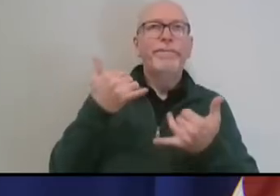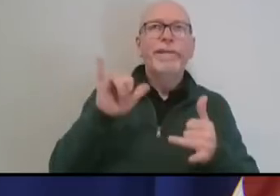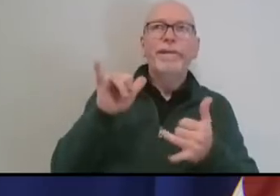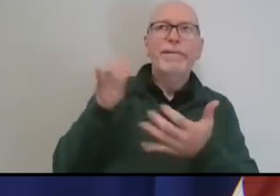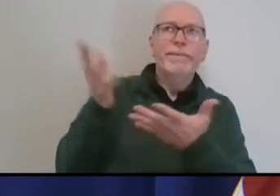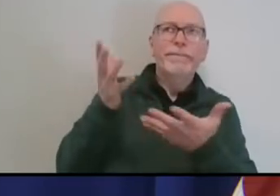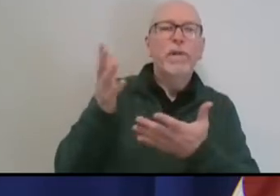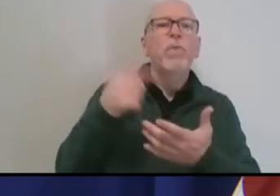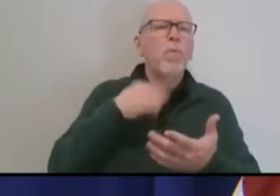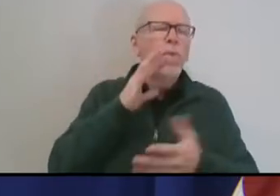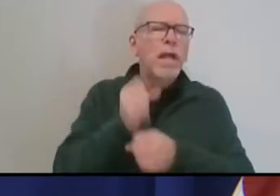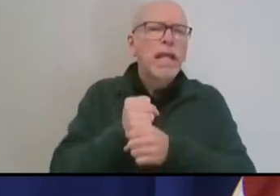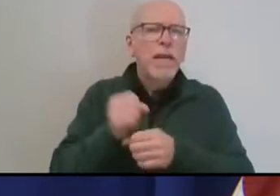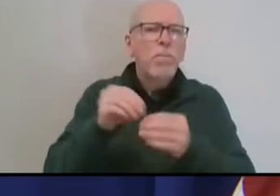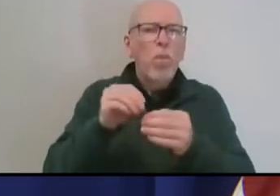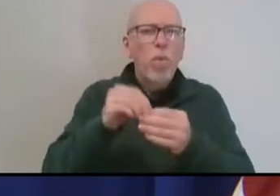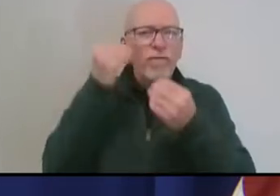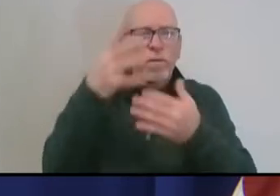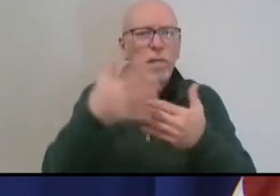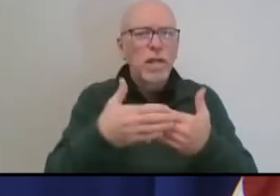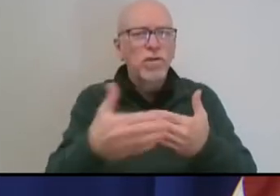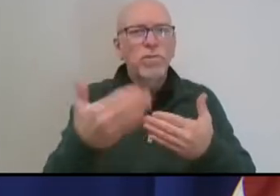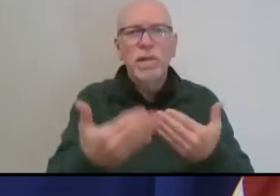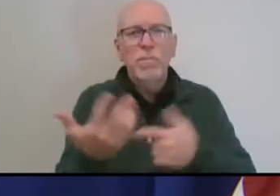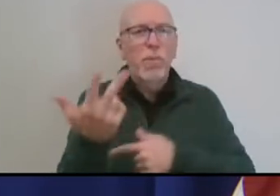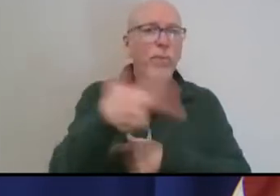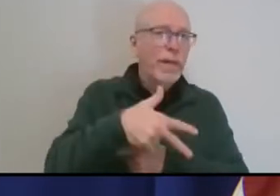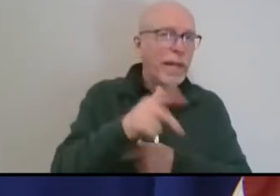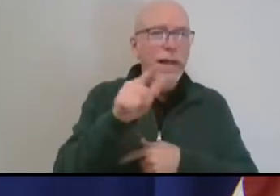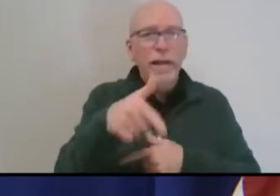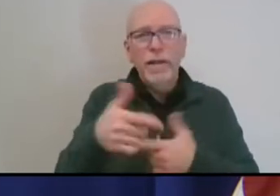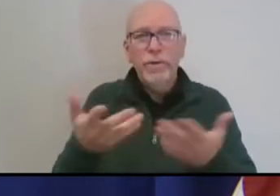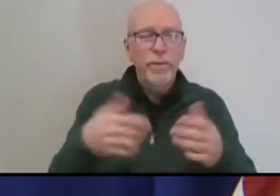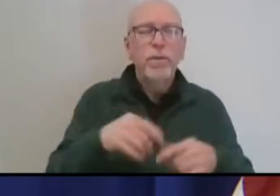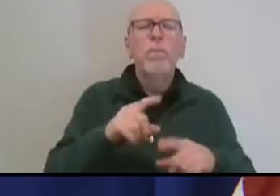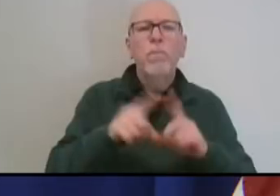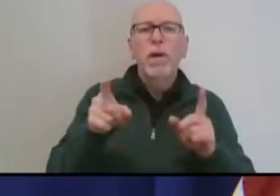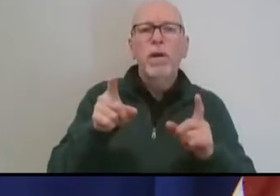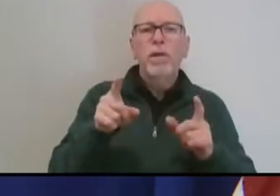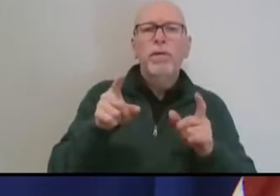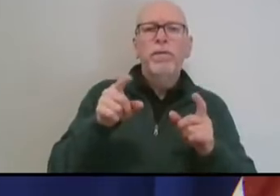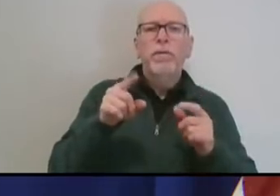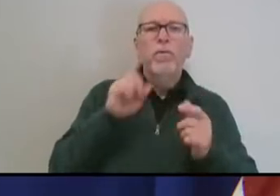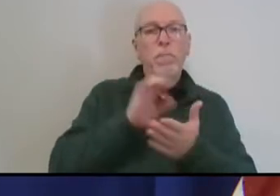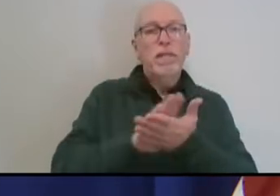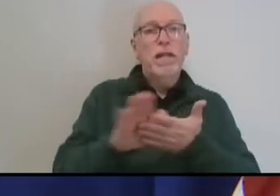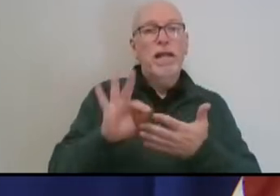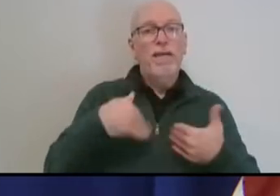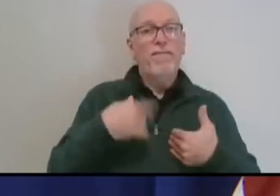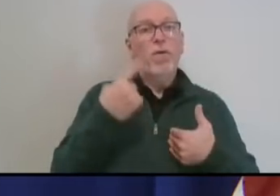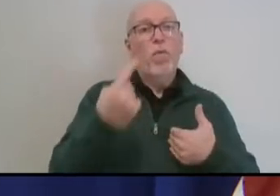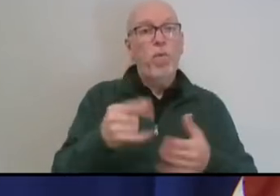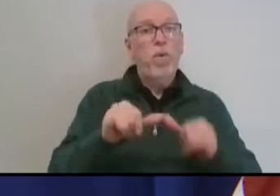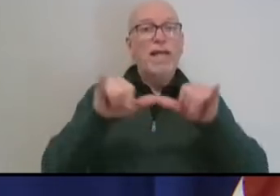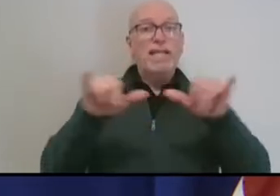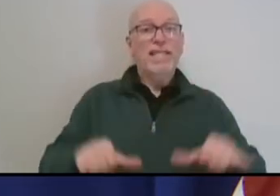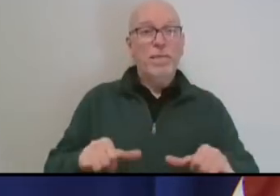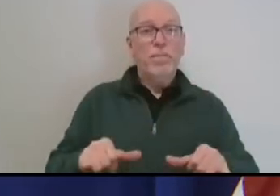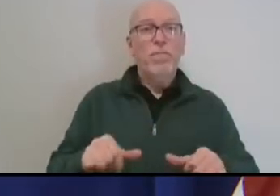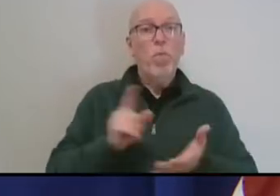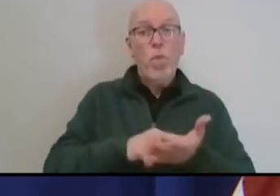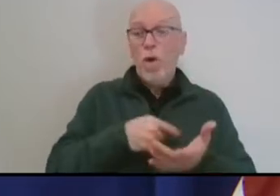we'll get that information ultimately, maybe 3 days later. But it sure would be nice to have one system. I think what we're